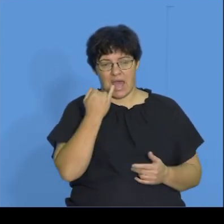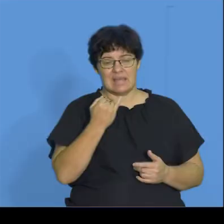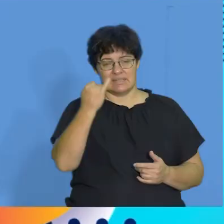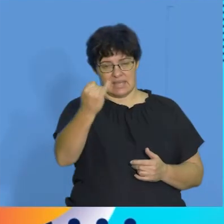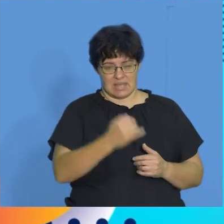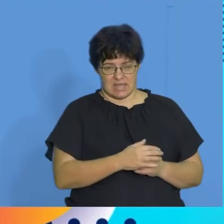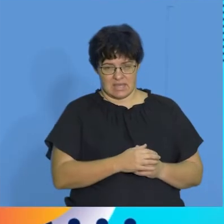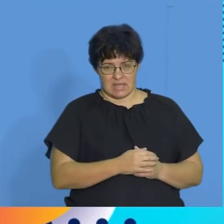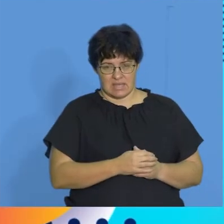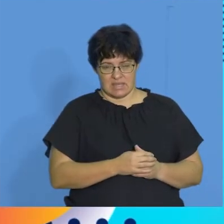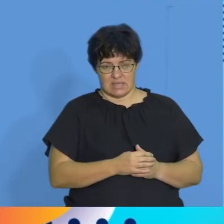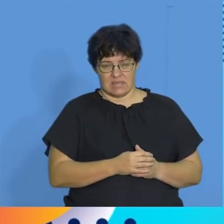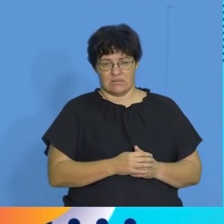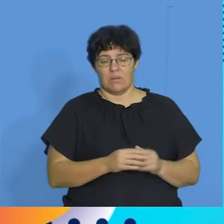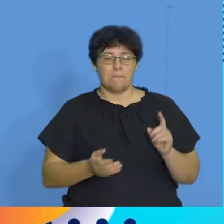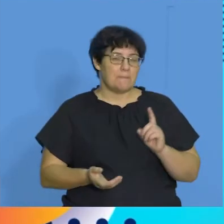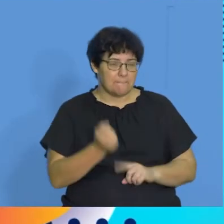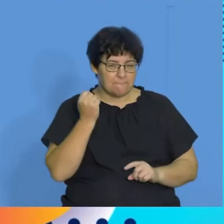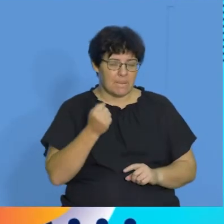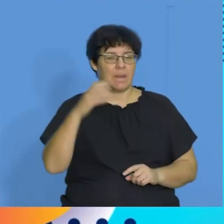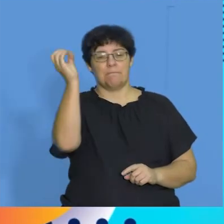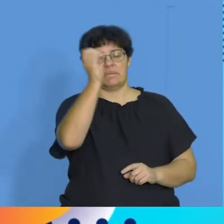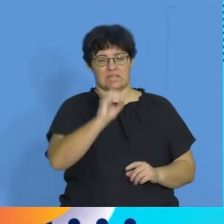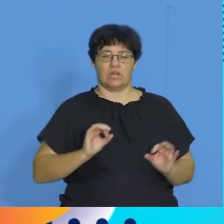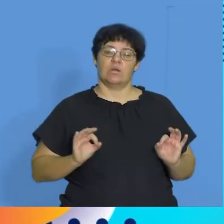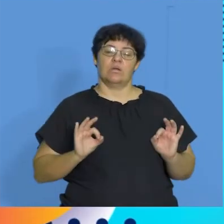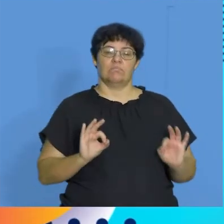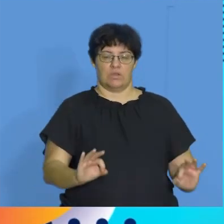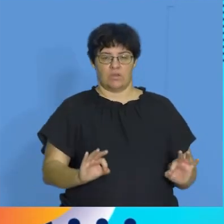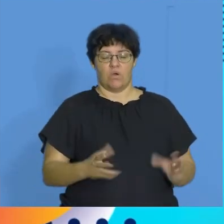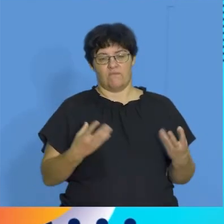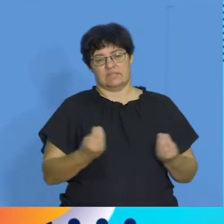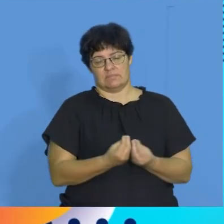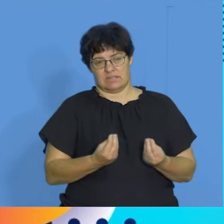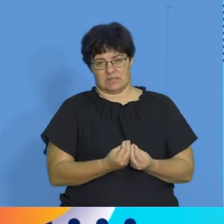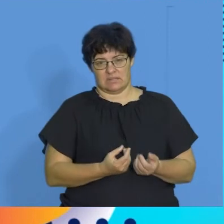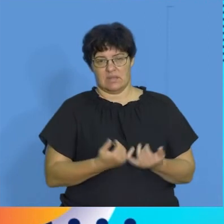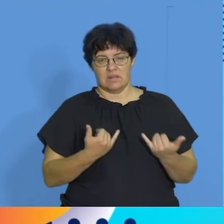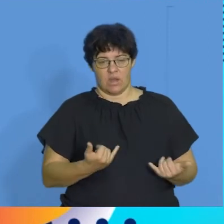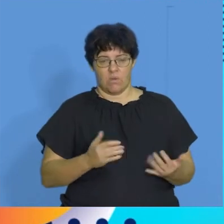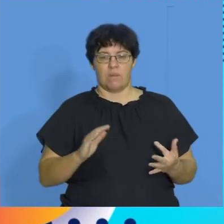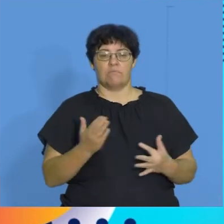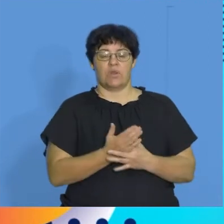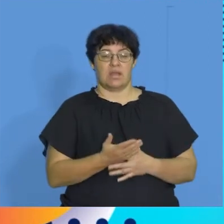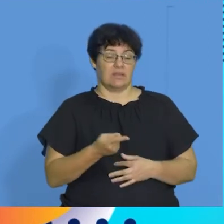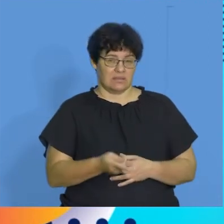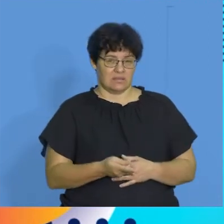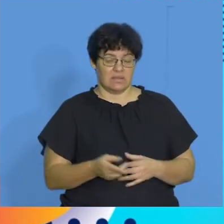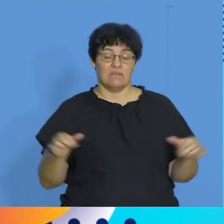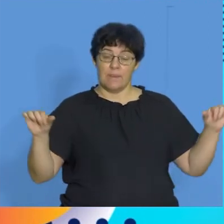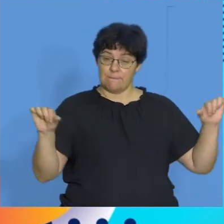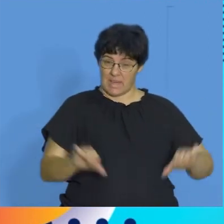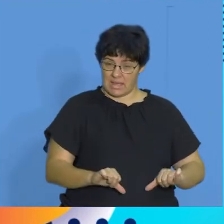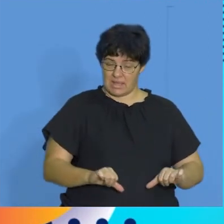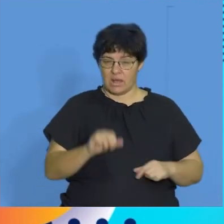far as, determining the percentage purity of a substance. For now, let's take a short breather. When we come back, we'll try